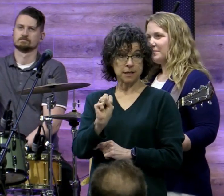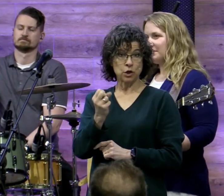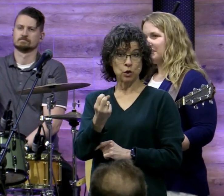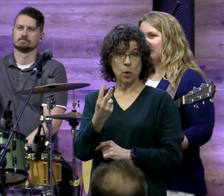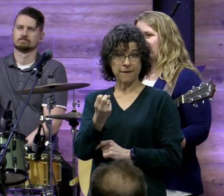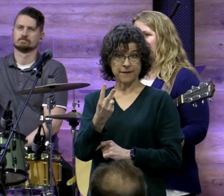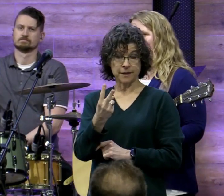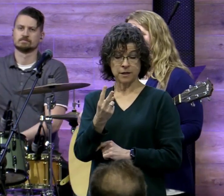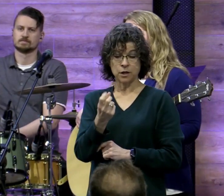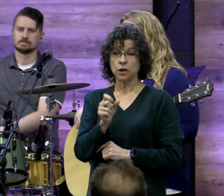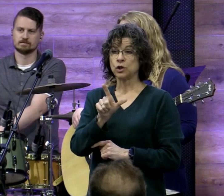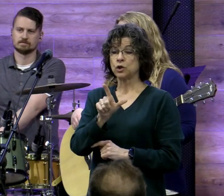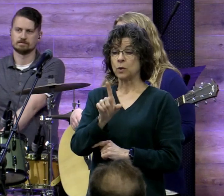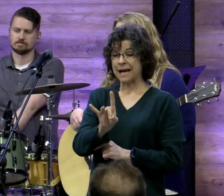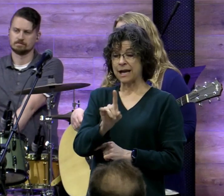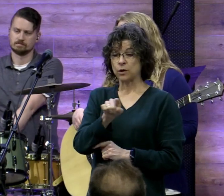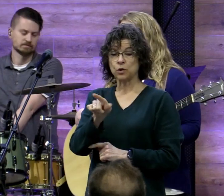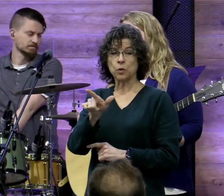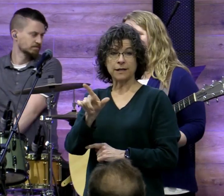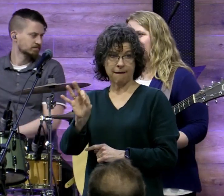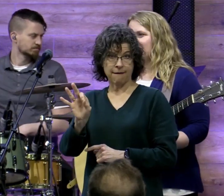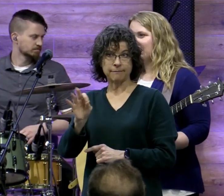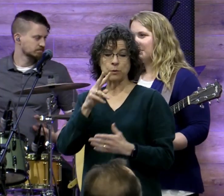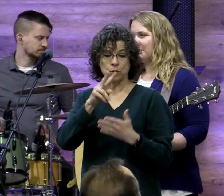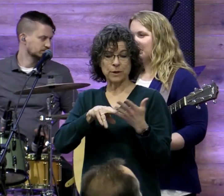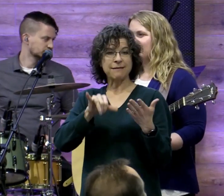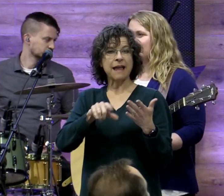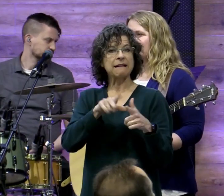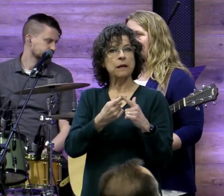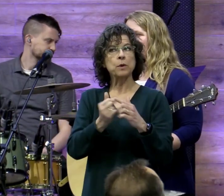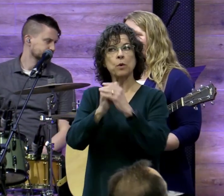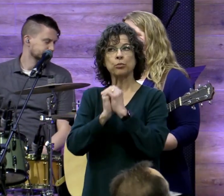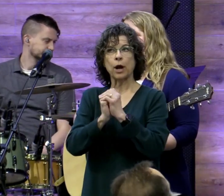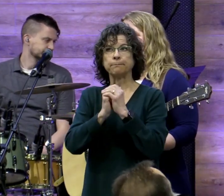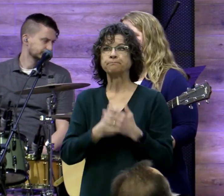through 29. So let me read that, and then we'll pray together.